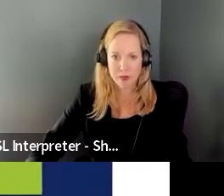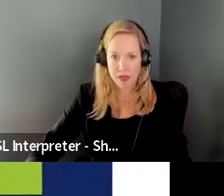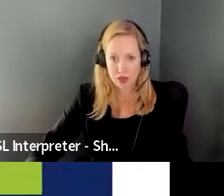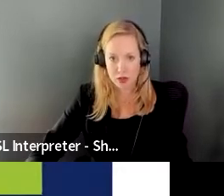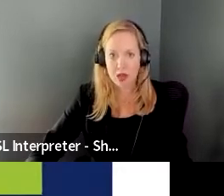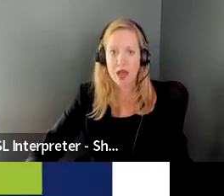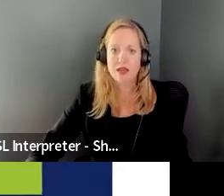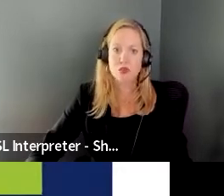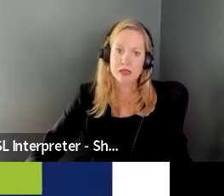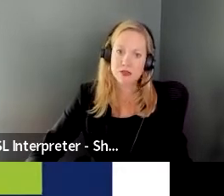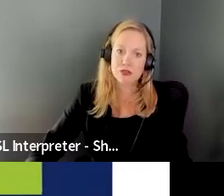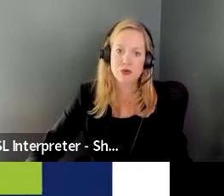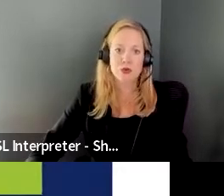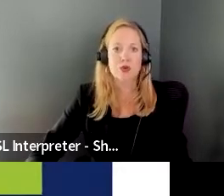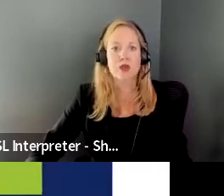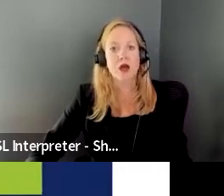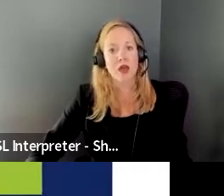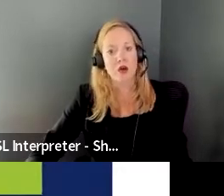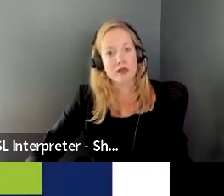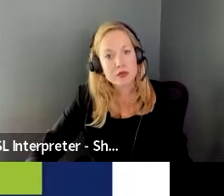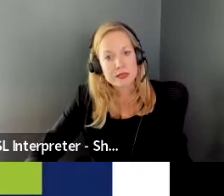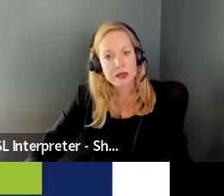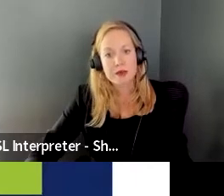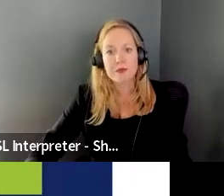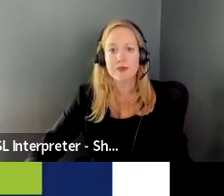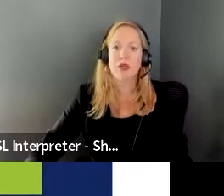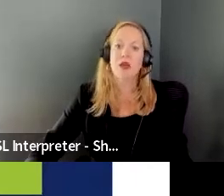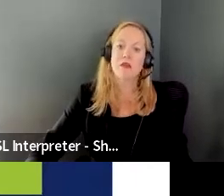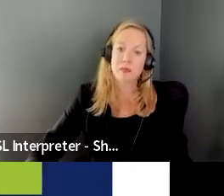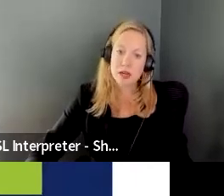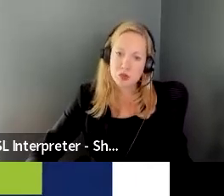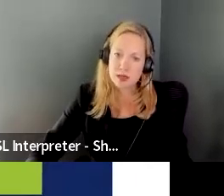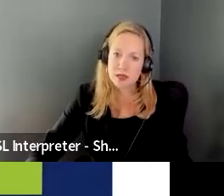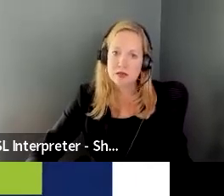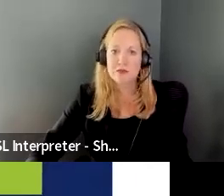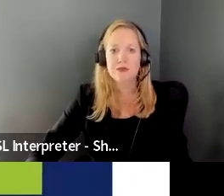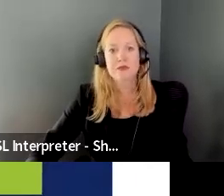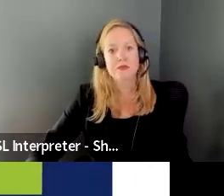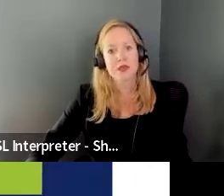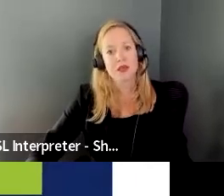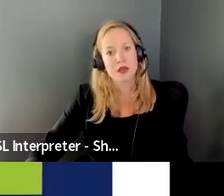general population as it relates to health literacy, health management,